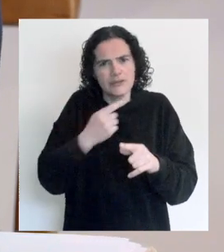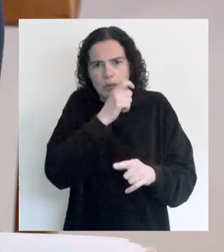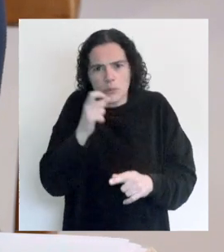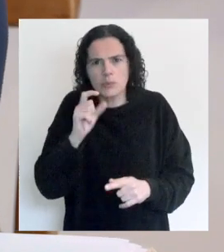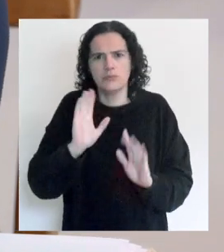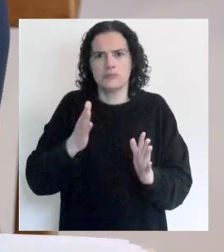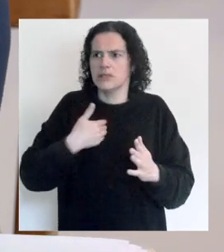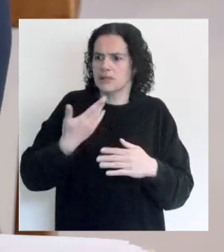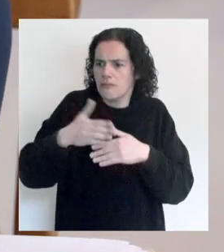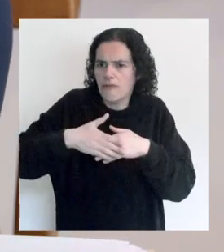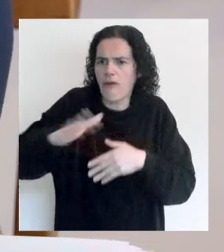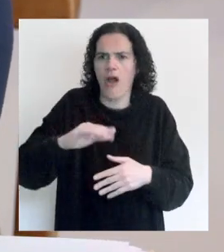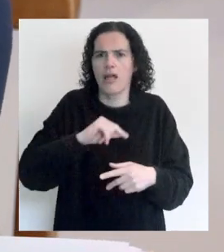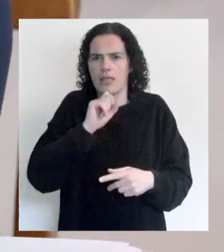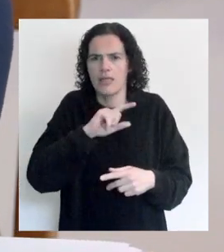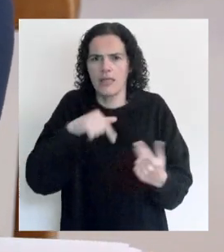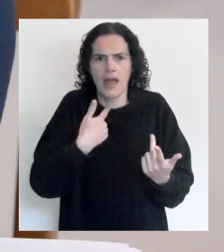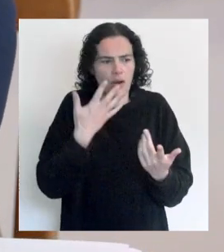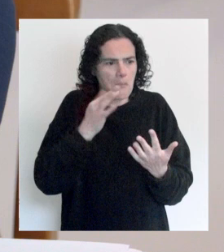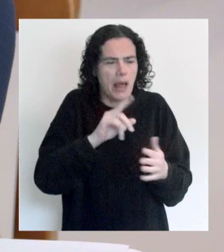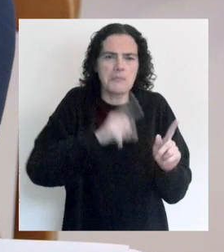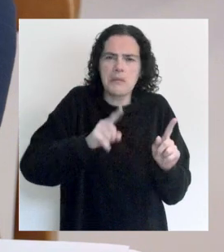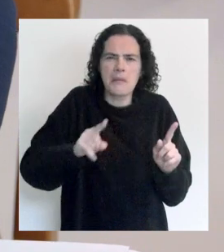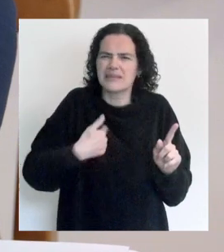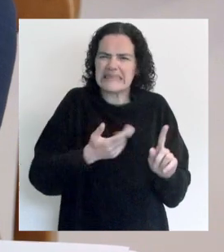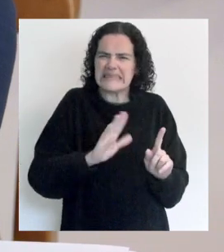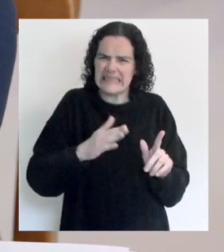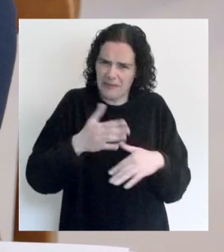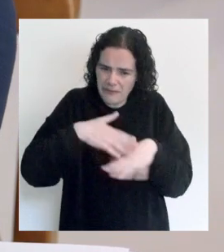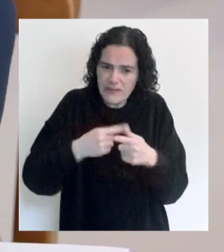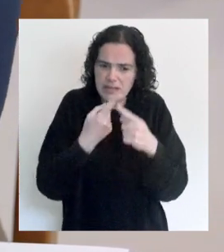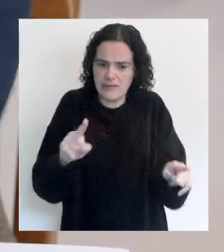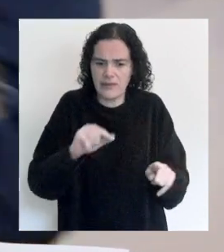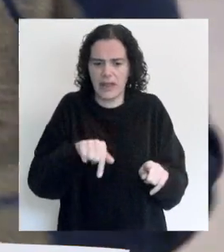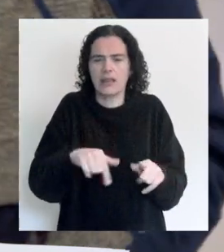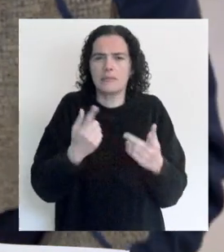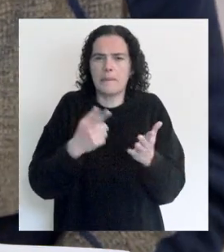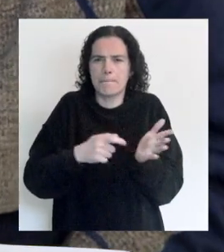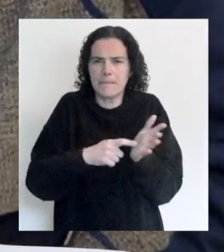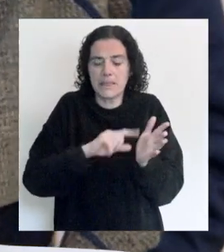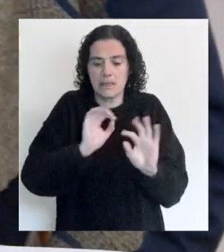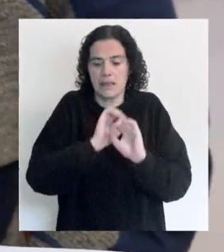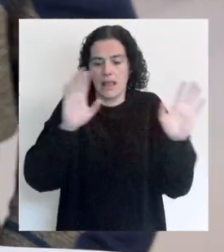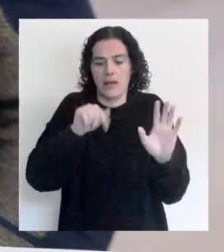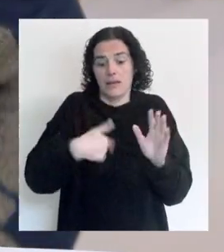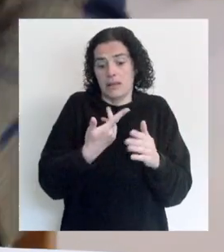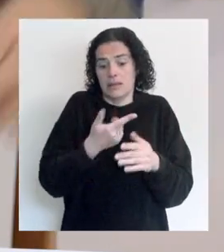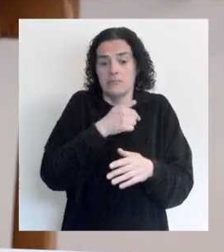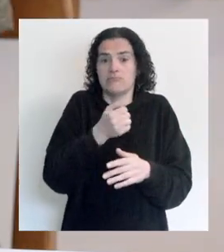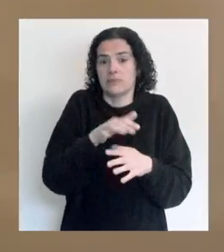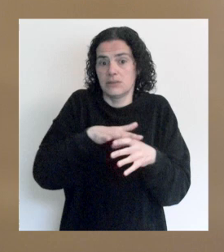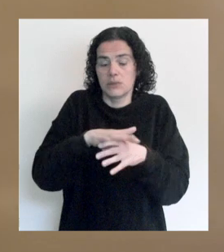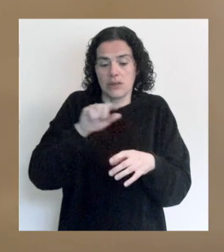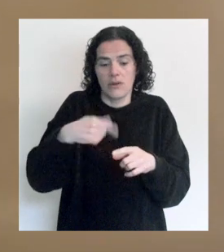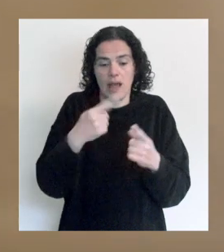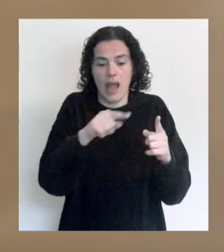We need to go outside the habitual kind of engagement with art, and that, of course, is the case